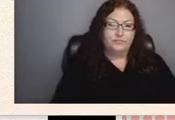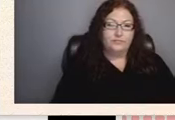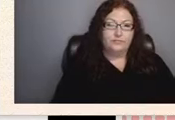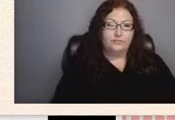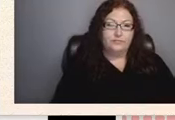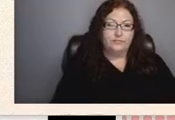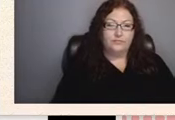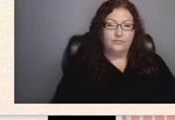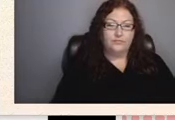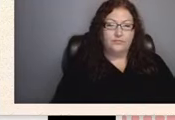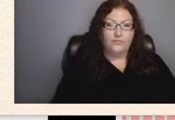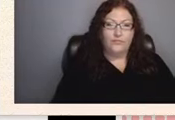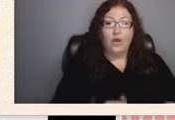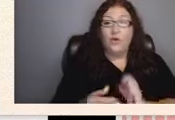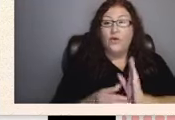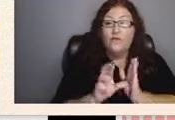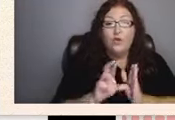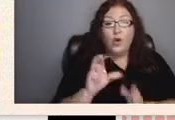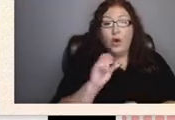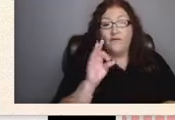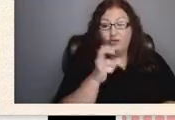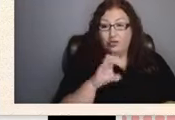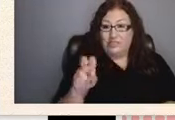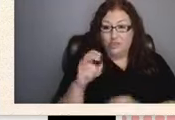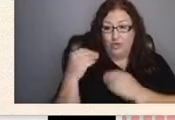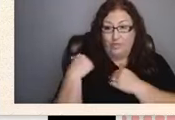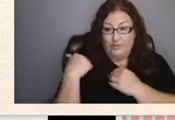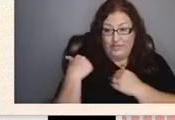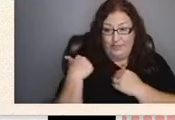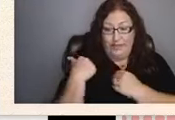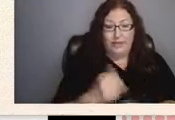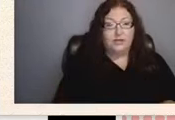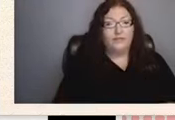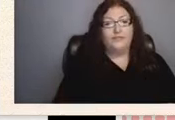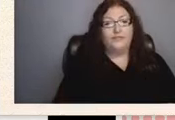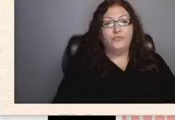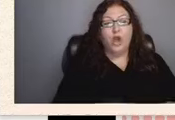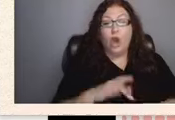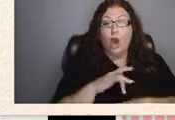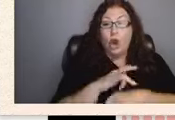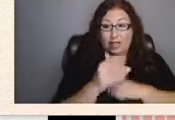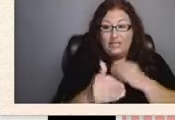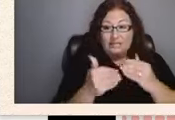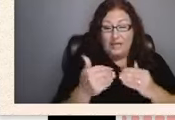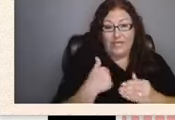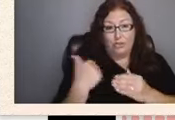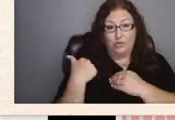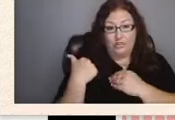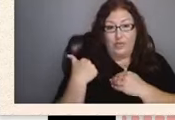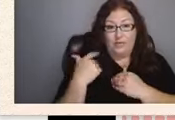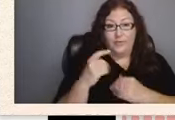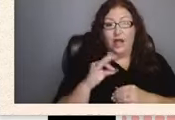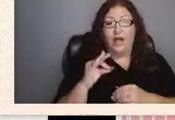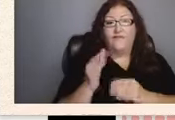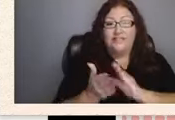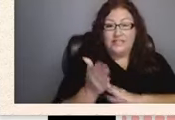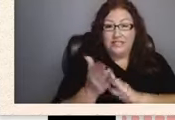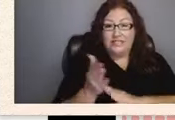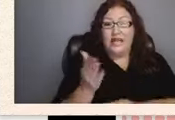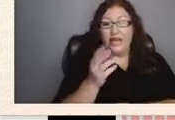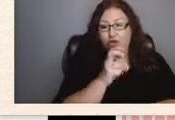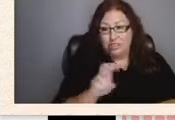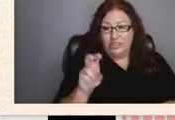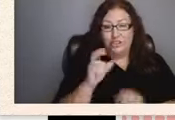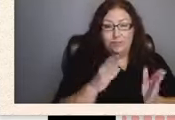So a review of the transition responsibilities. Early Steps has the responsibility of facilitating a transition plan for each